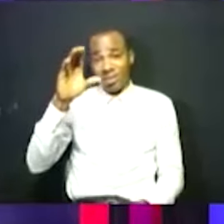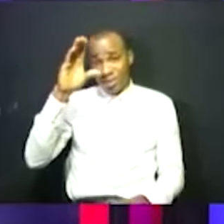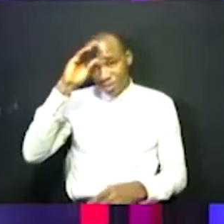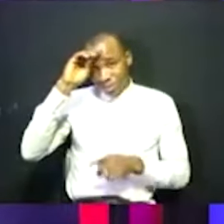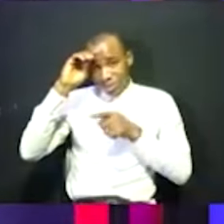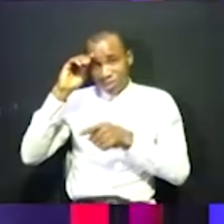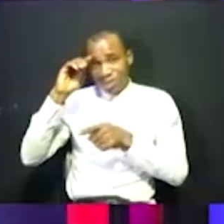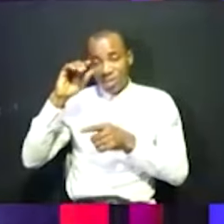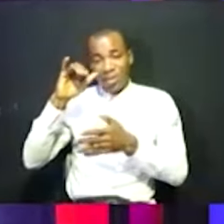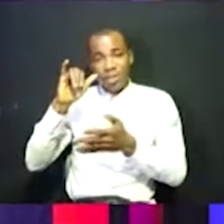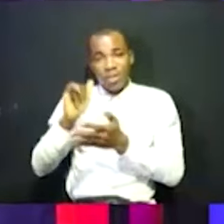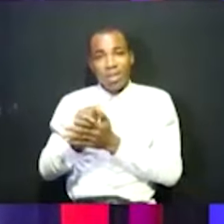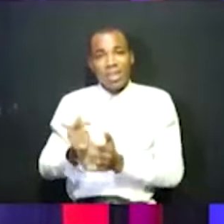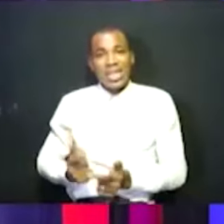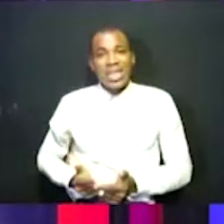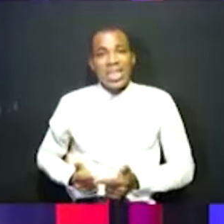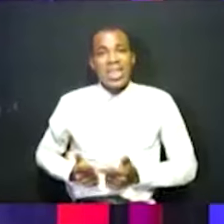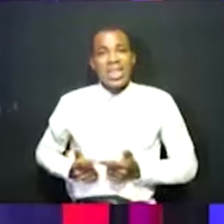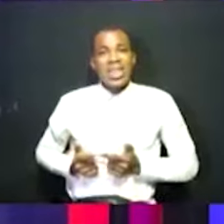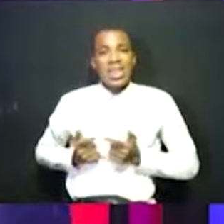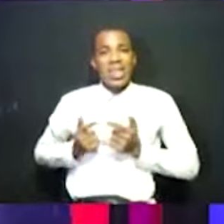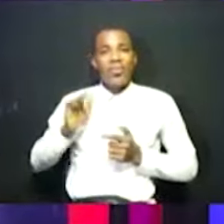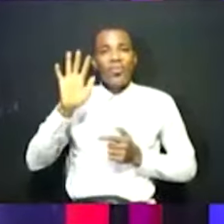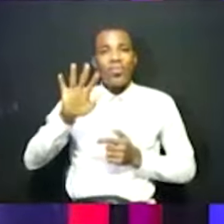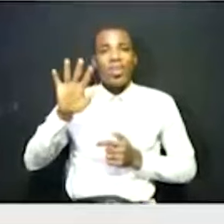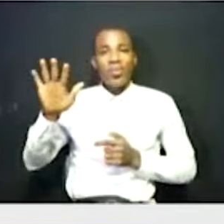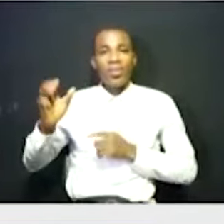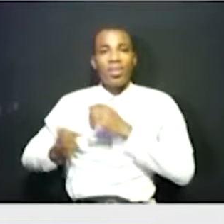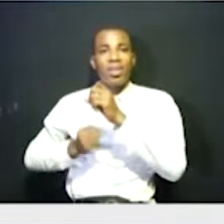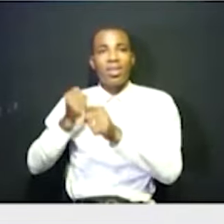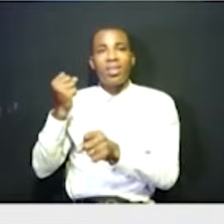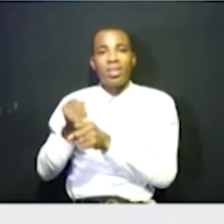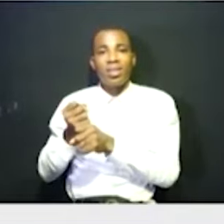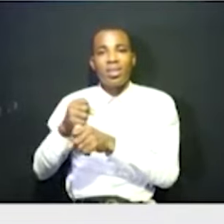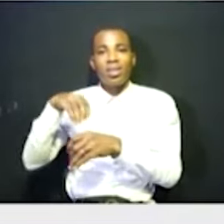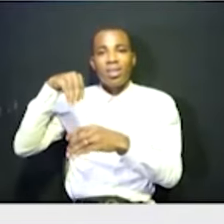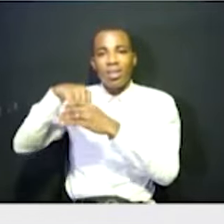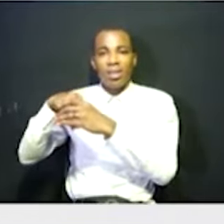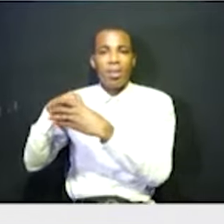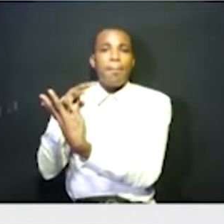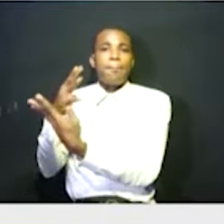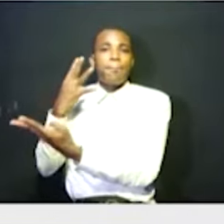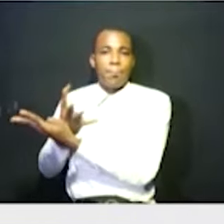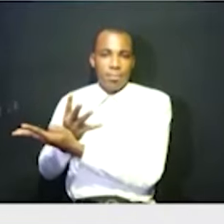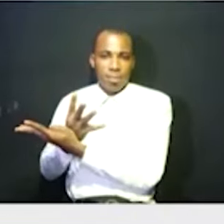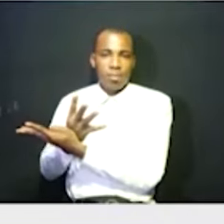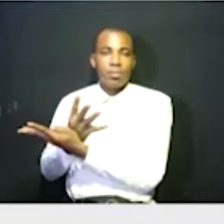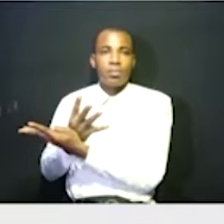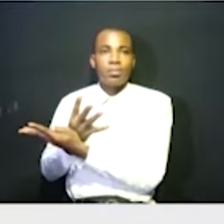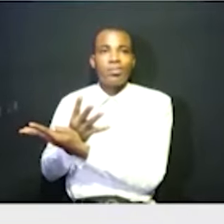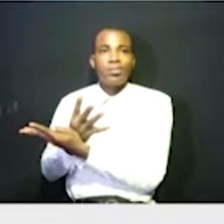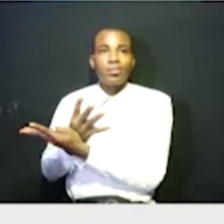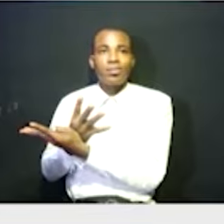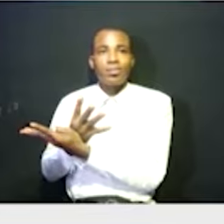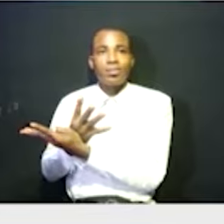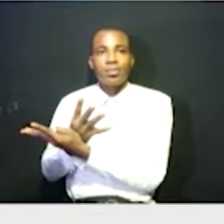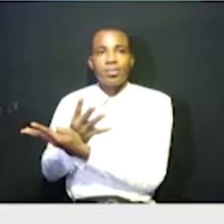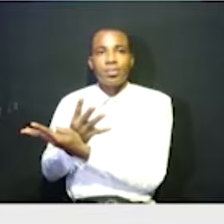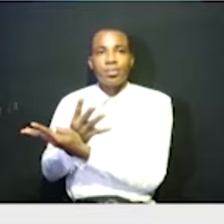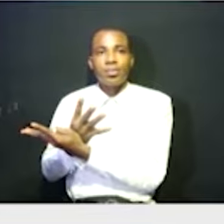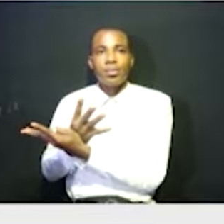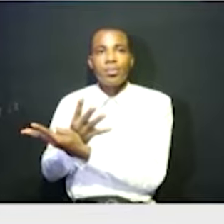spent 55 years of his life in a Soviet prison. You are true, same be after Andreas Thomas. So Andreas